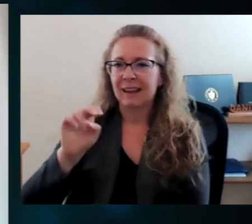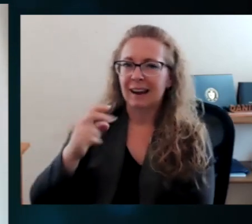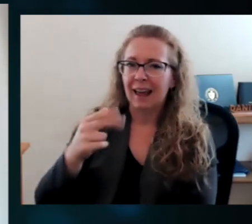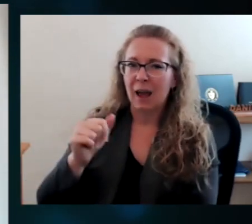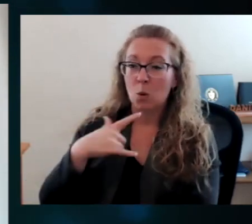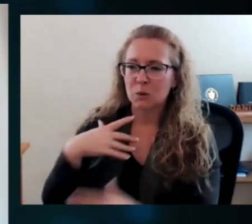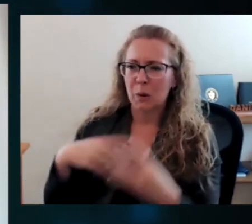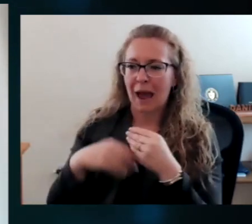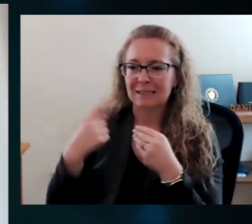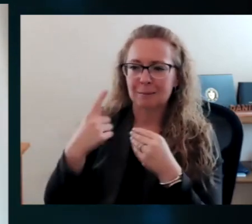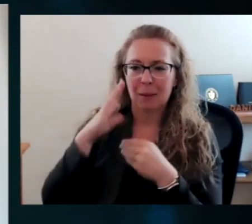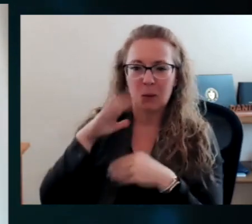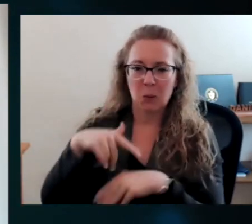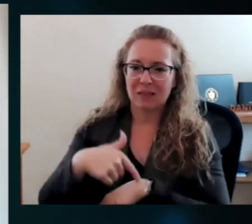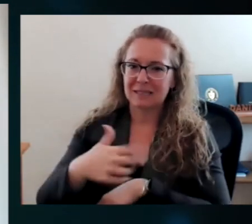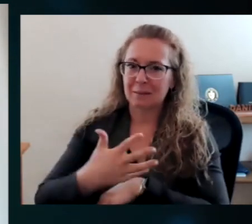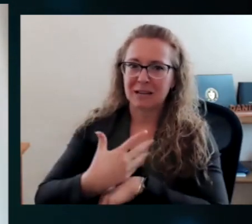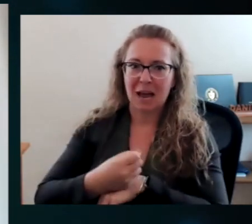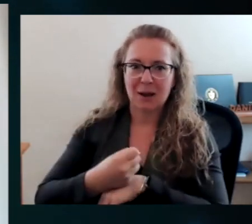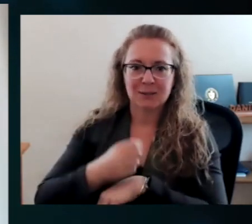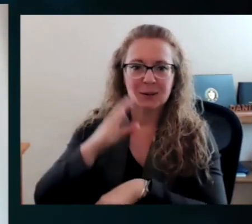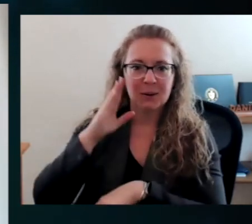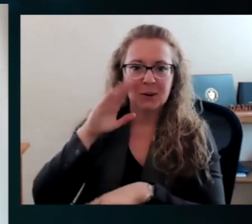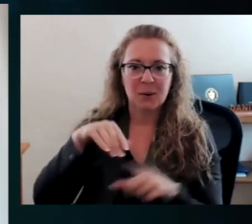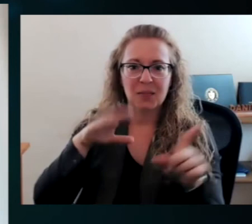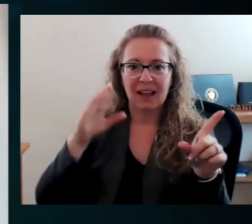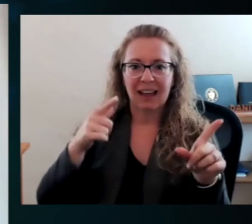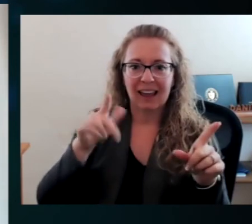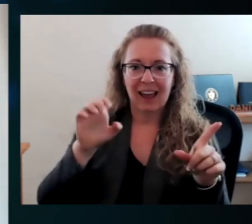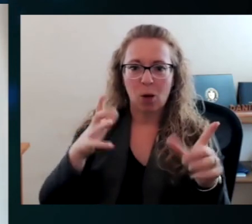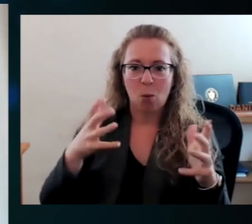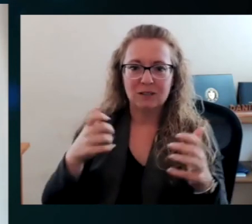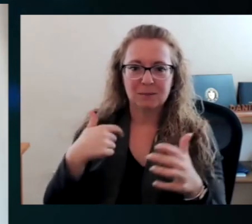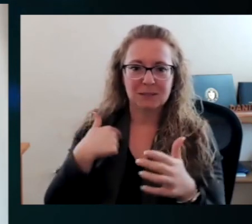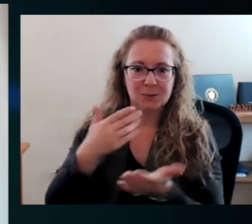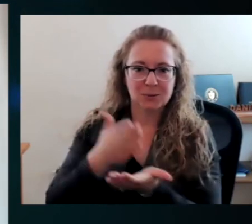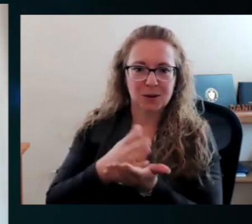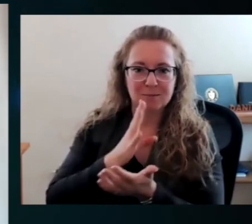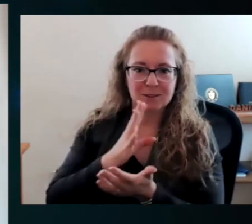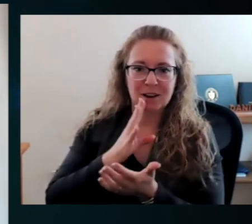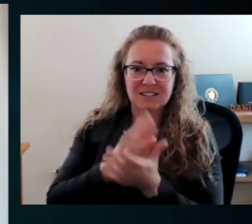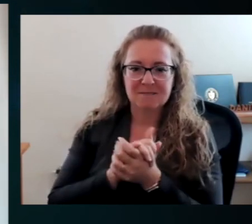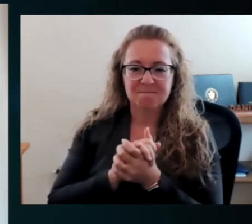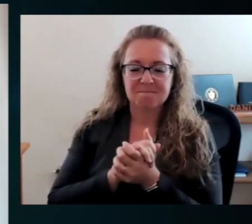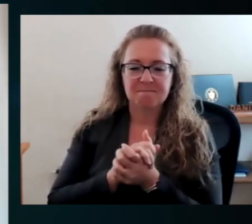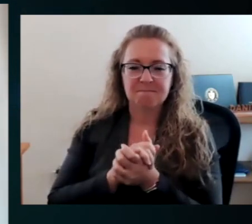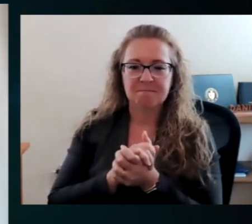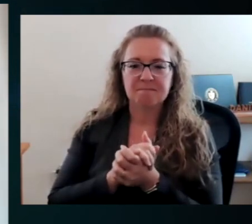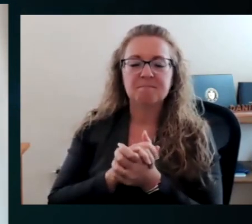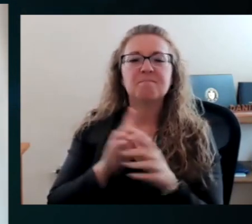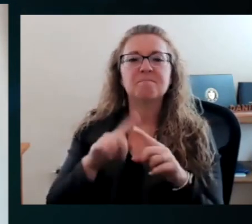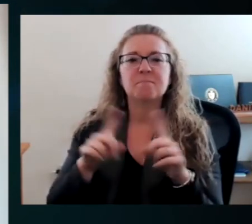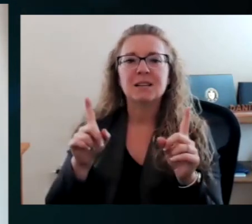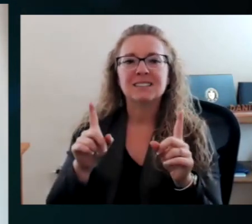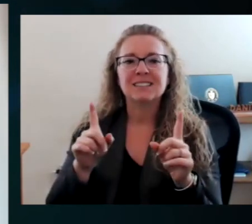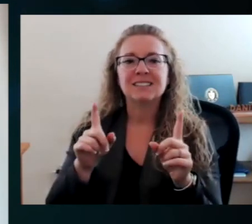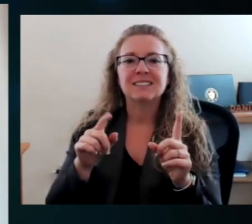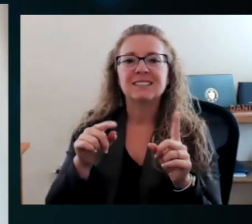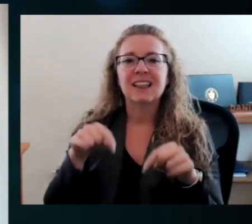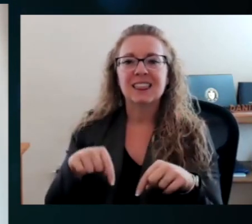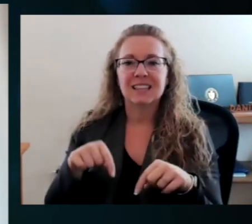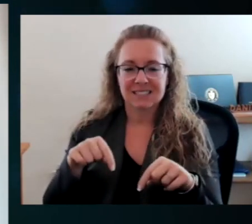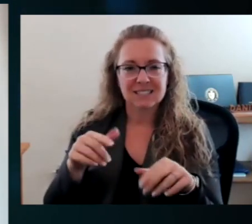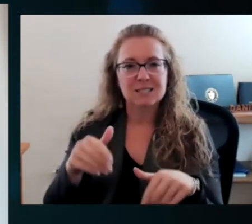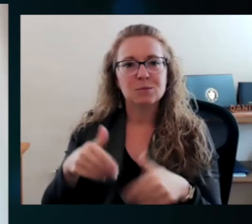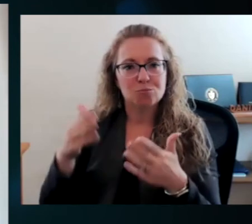we're running out of time and I know Kale probably wants me to stop talking, but I'm just going to say one thing, which is that this has come up in previous